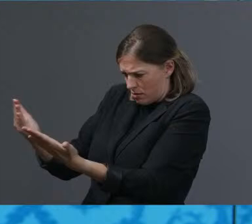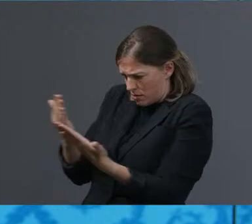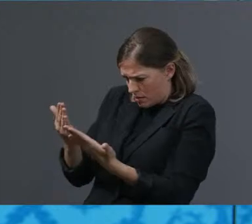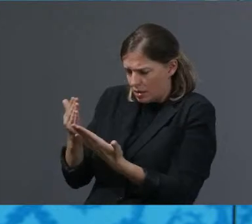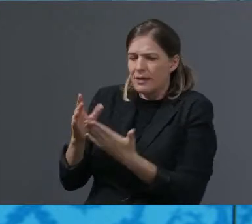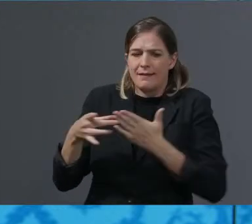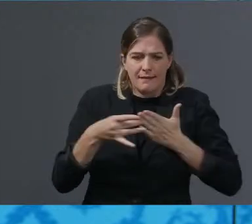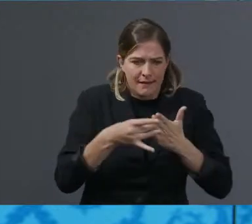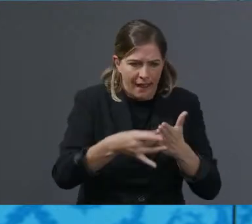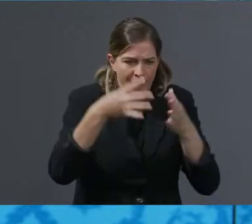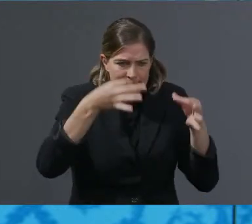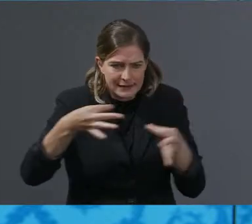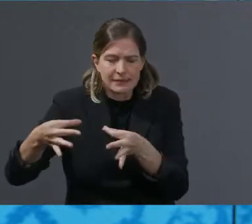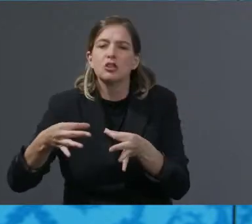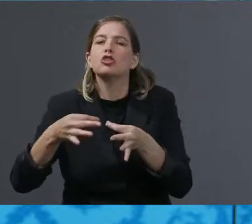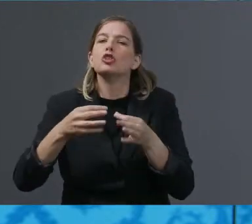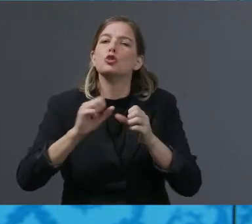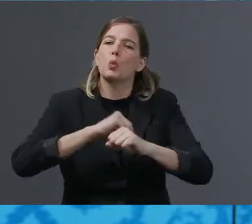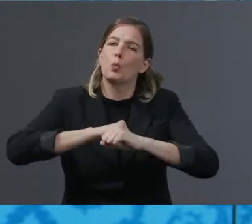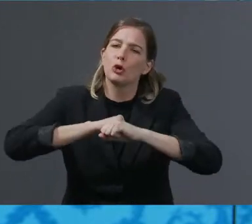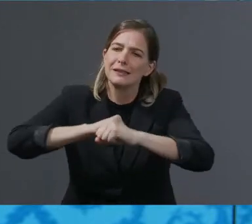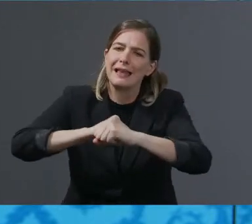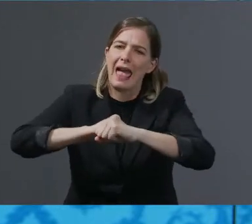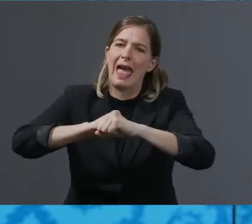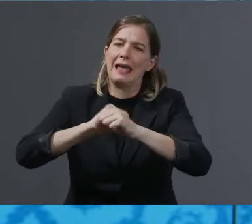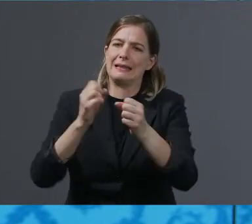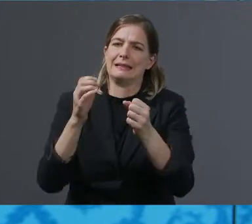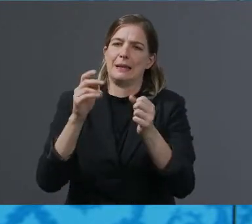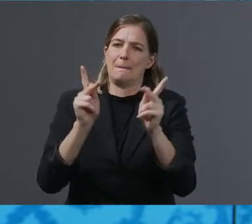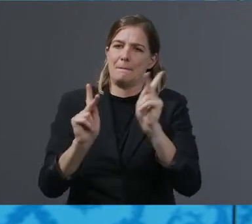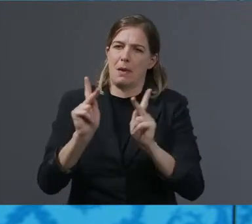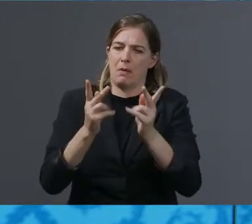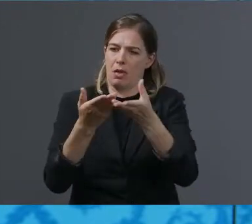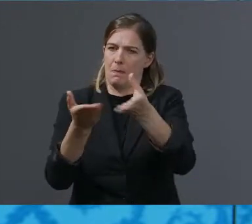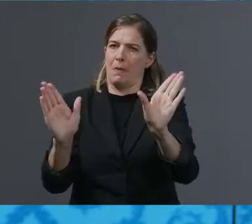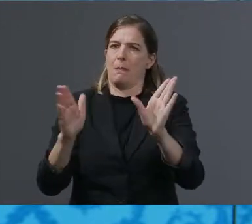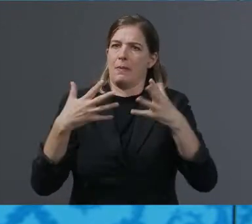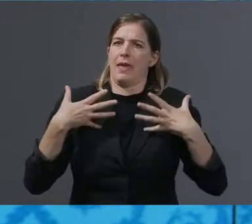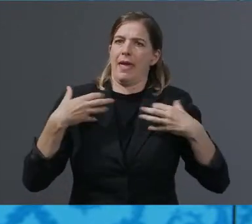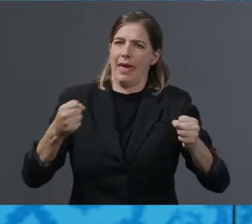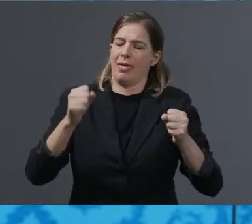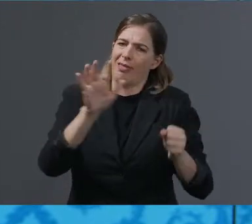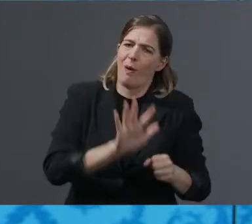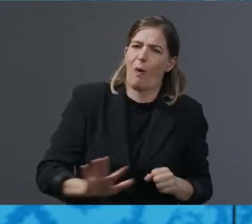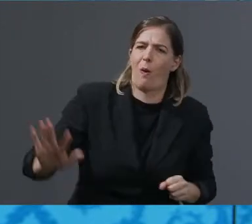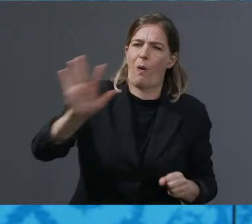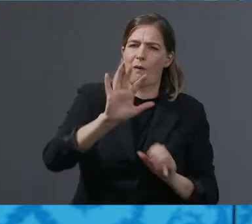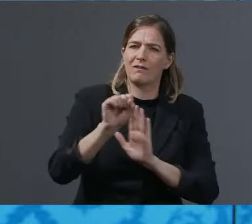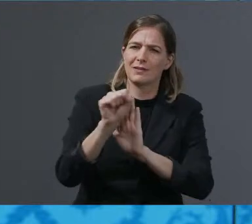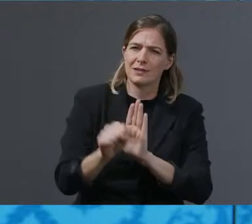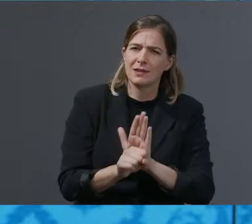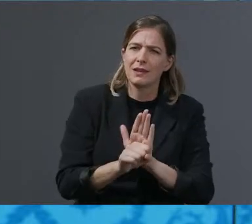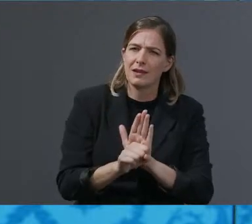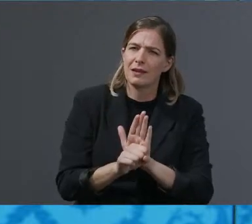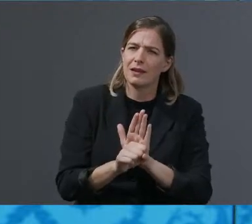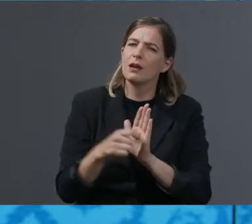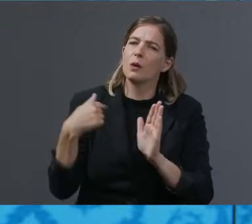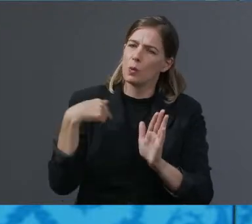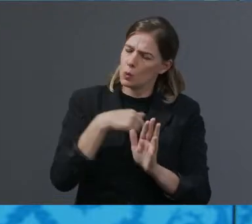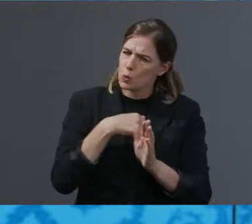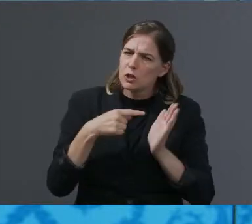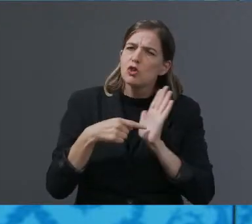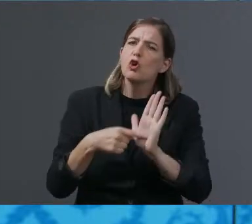Arizonans throughout our state. We have shown urgency. We're going to show